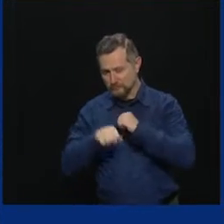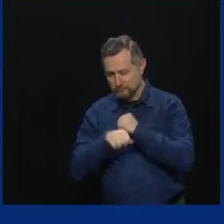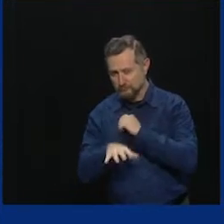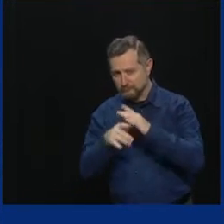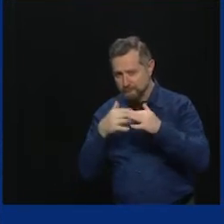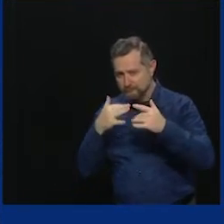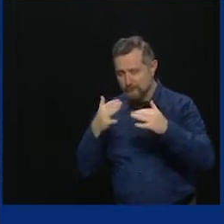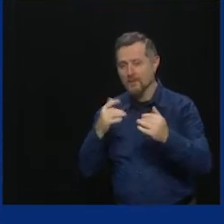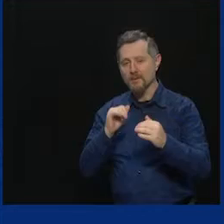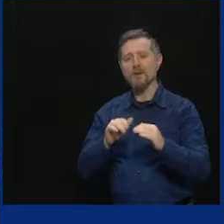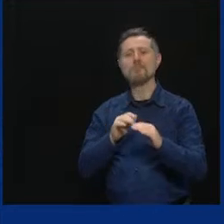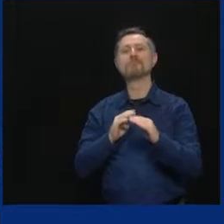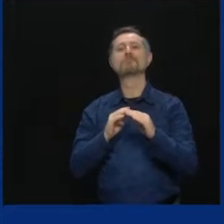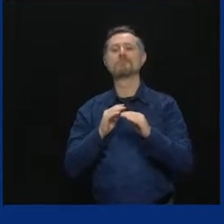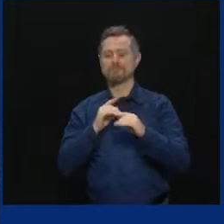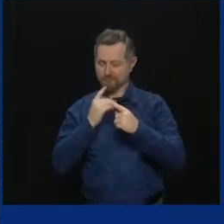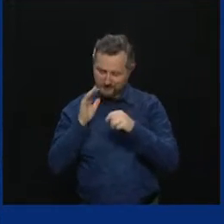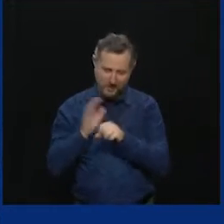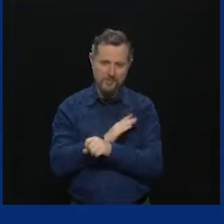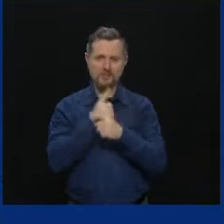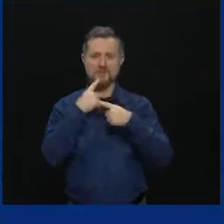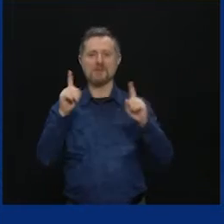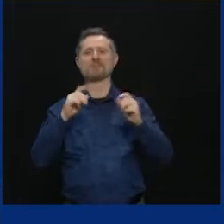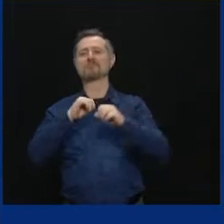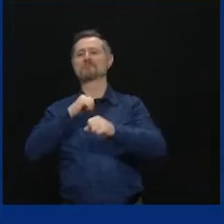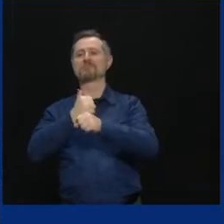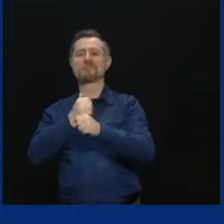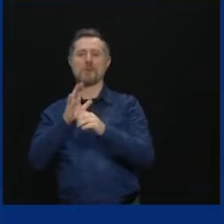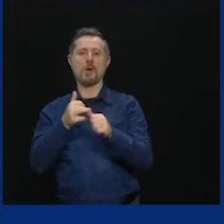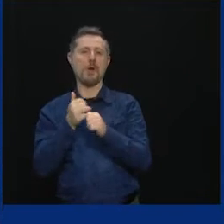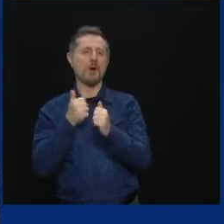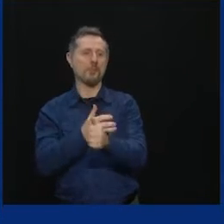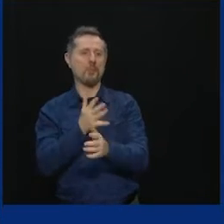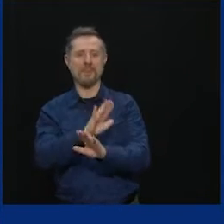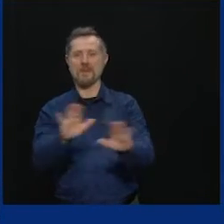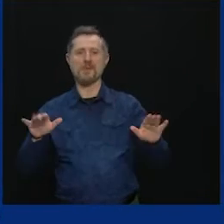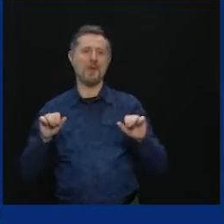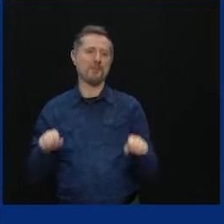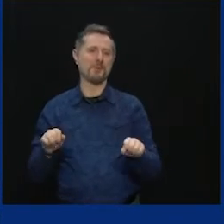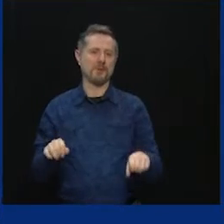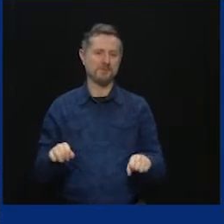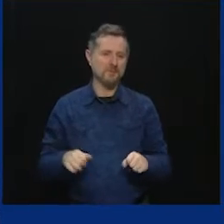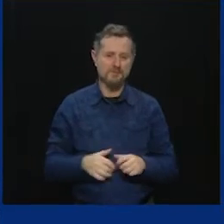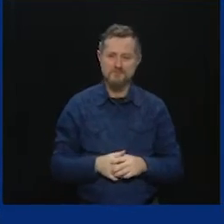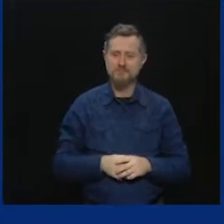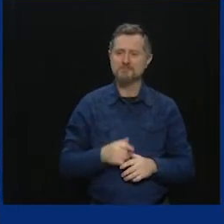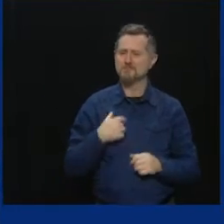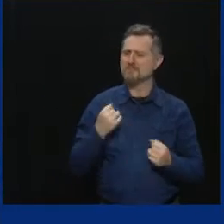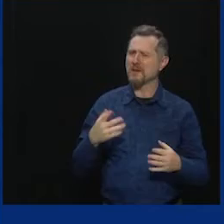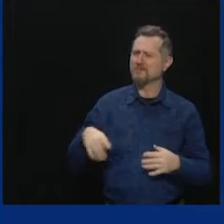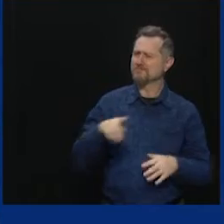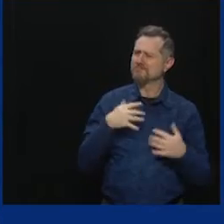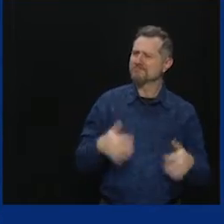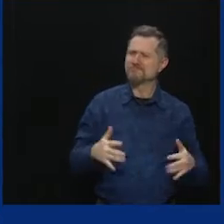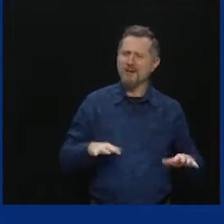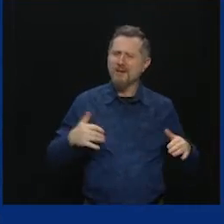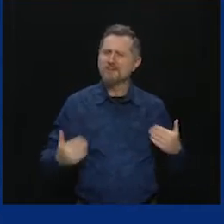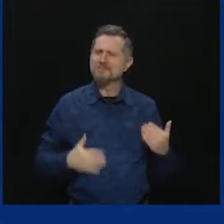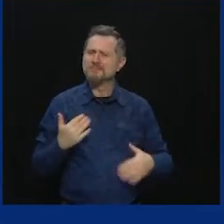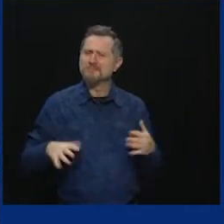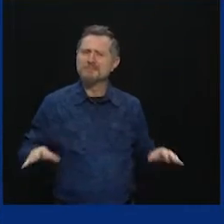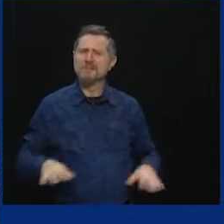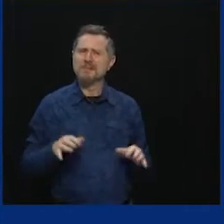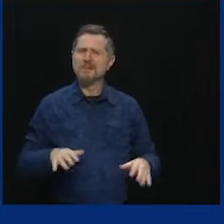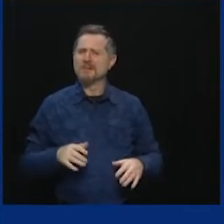full potential. And there's so many of us are already doing the incredible work. Huge shout out